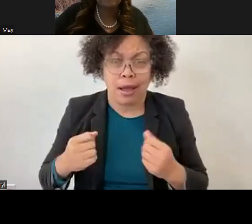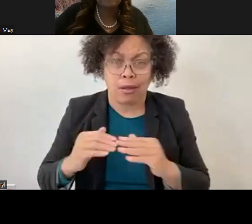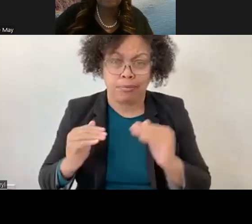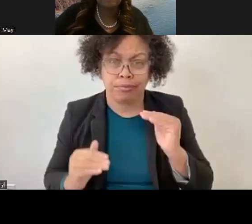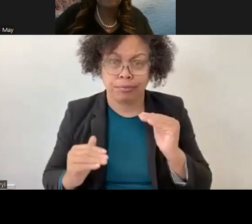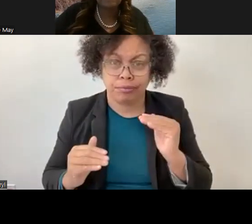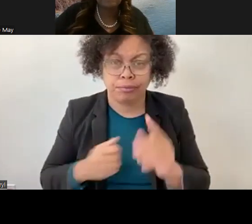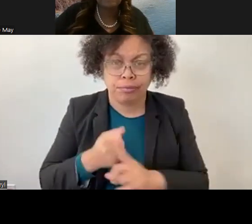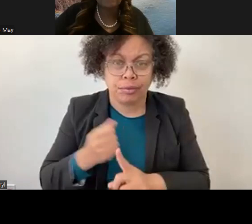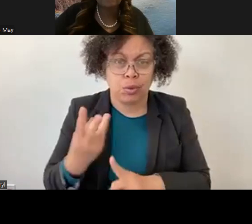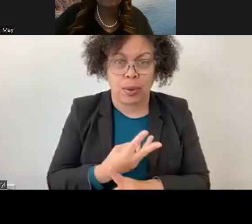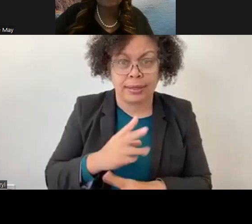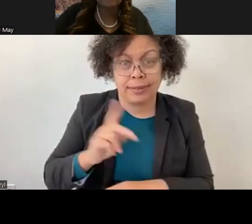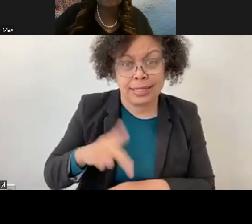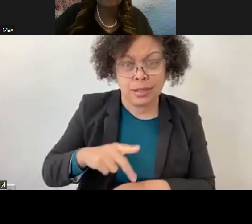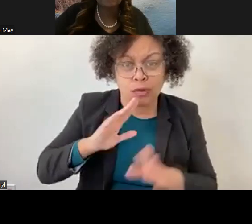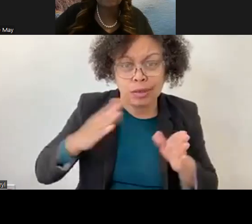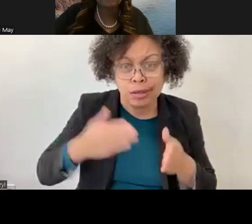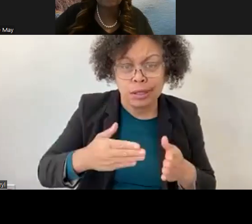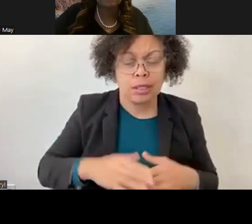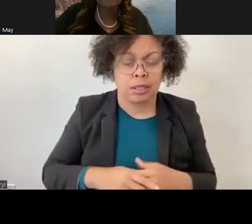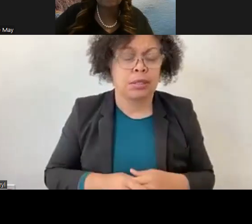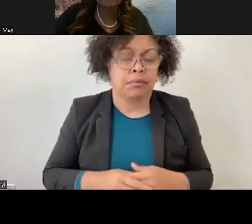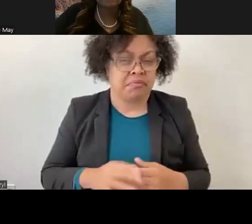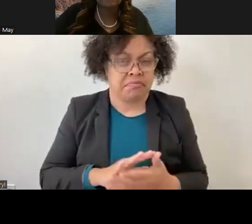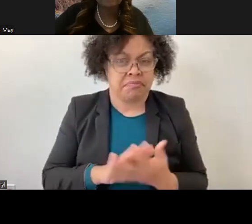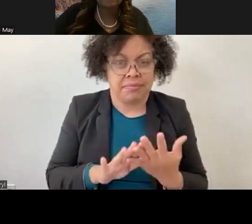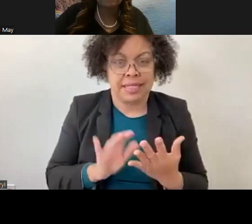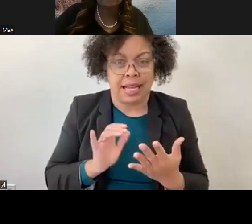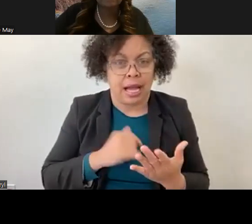West Philadelphia, those areas. And,